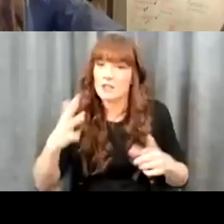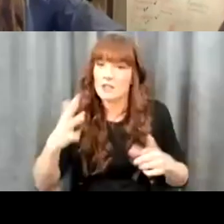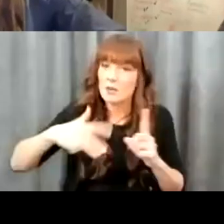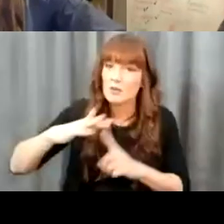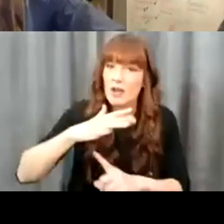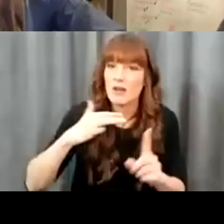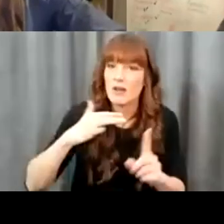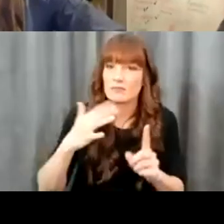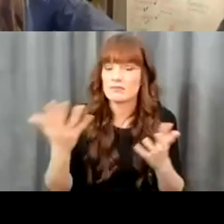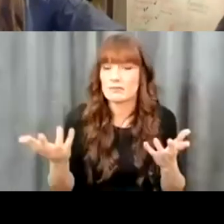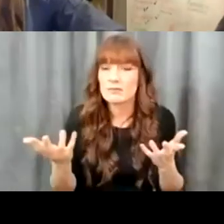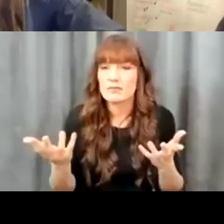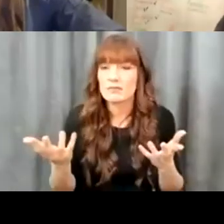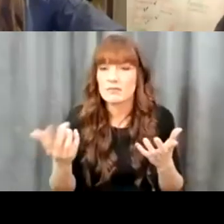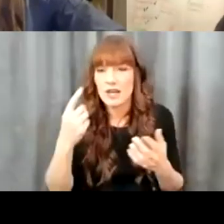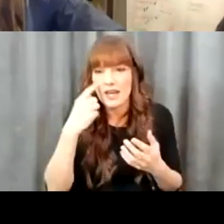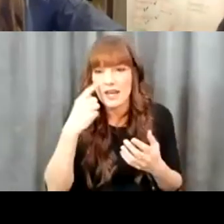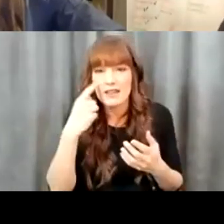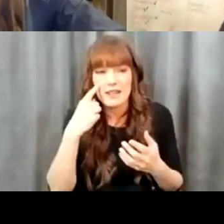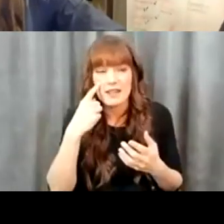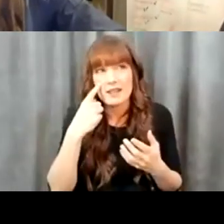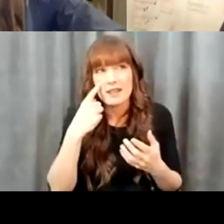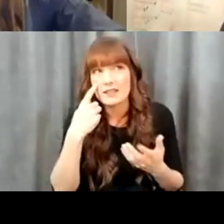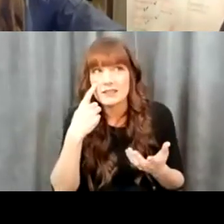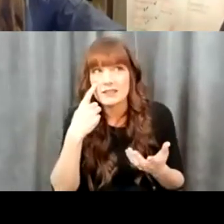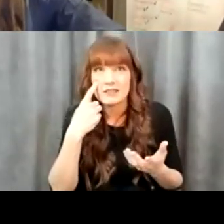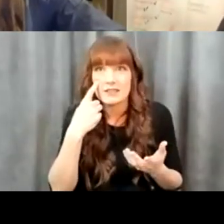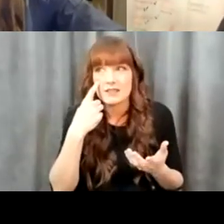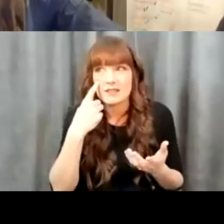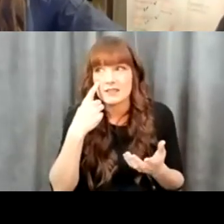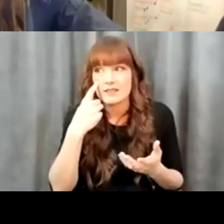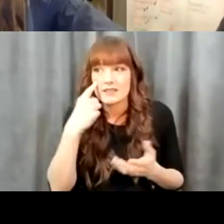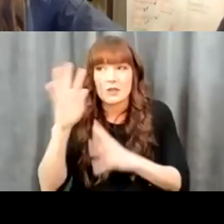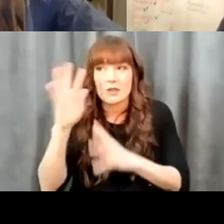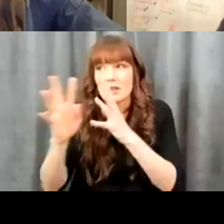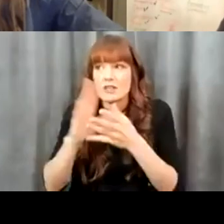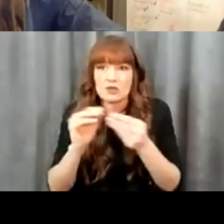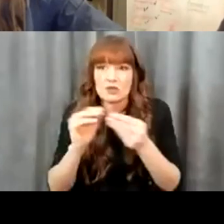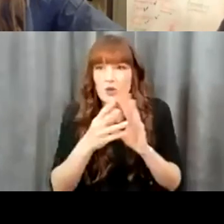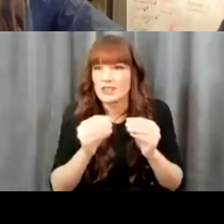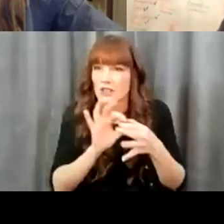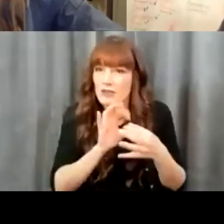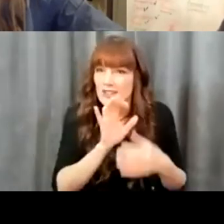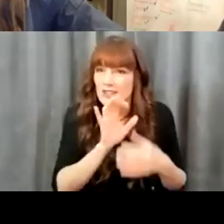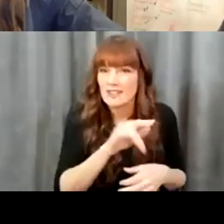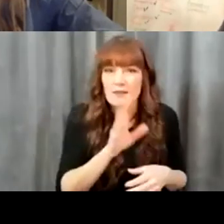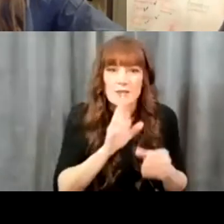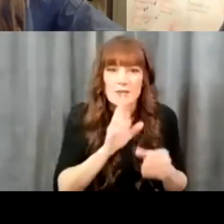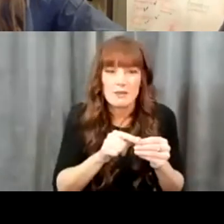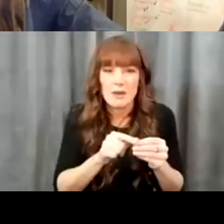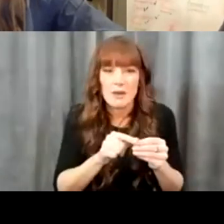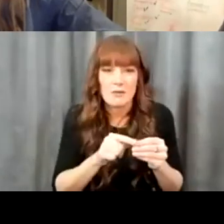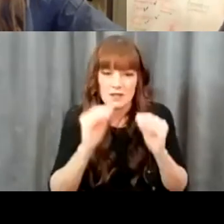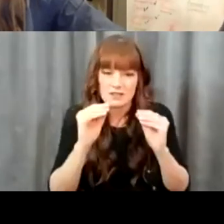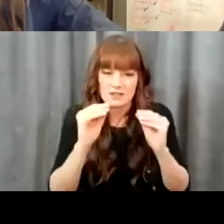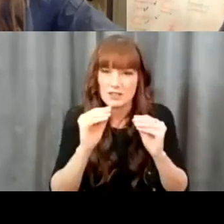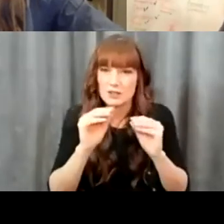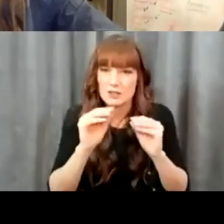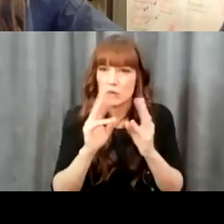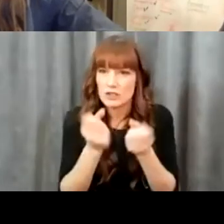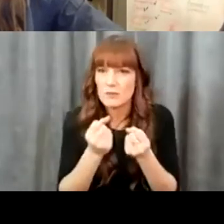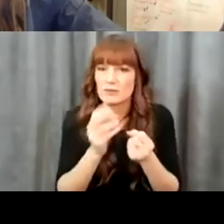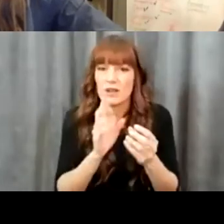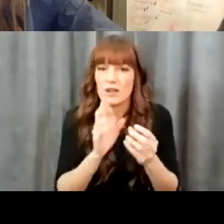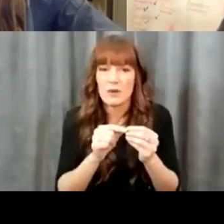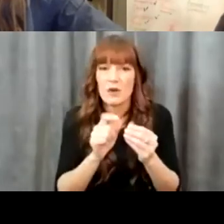you. And I think that like trying to make stories that do that, I talk a lot, like when I teach workshops, I talk a lot